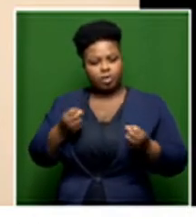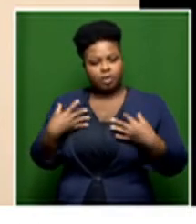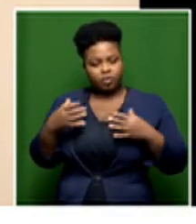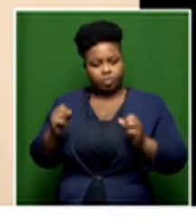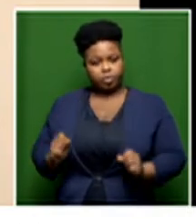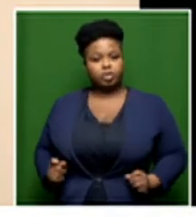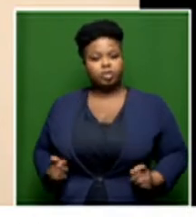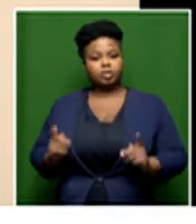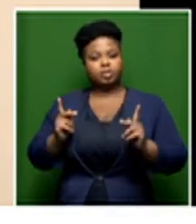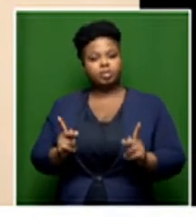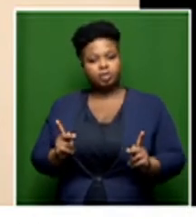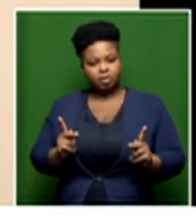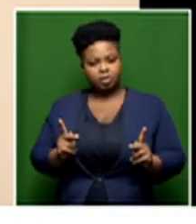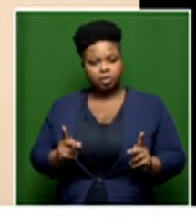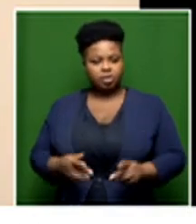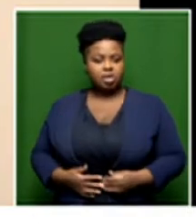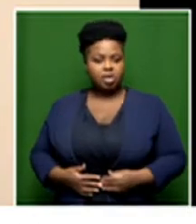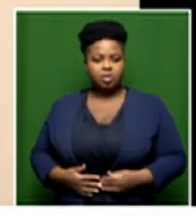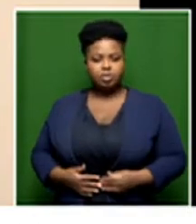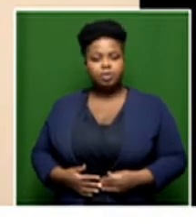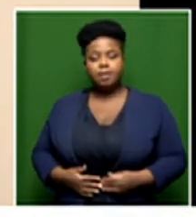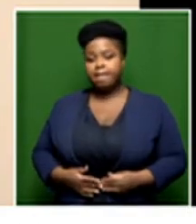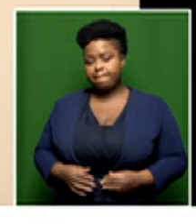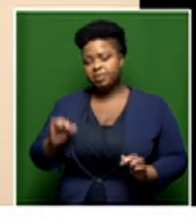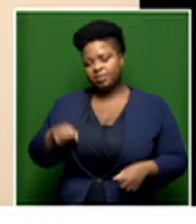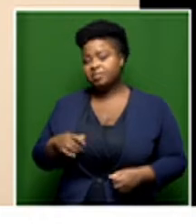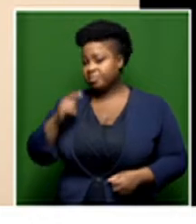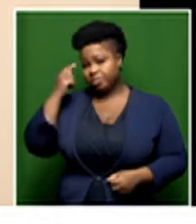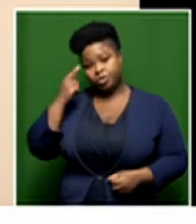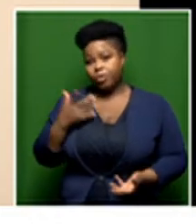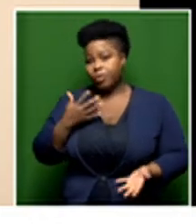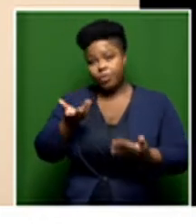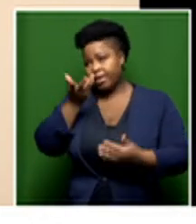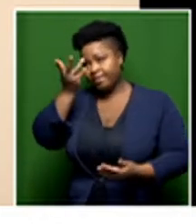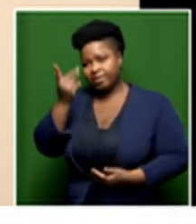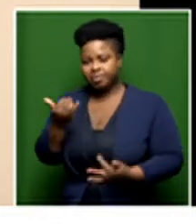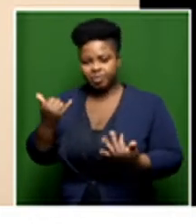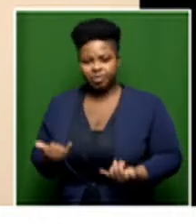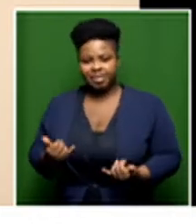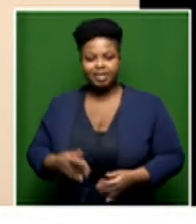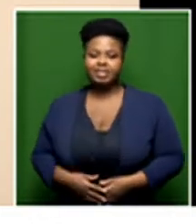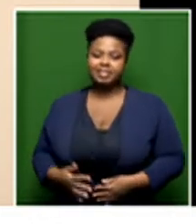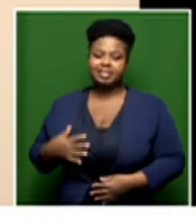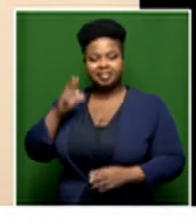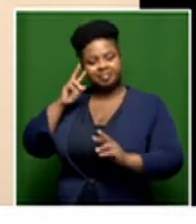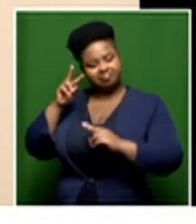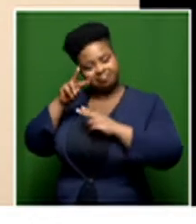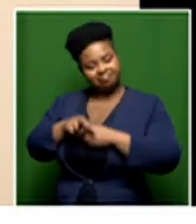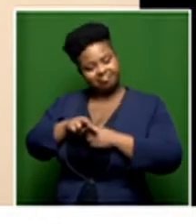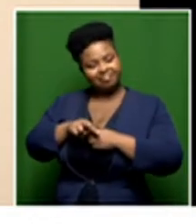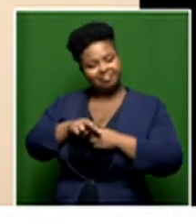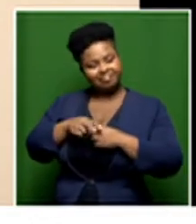who opened the way. And I'm sure she must be, wherever she is today, she must be looking down and